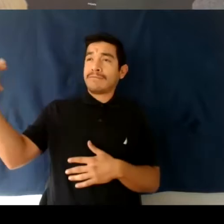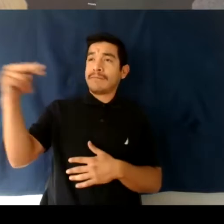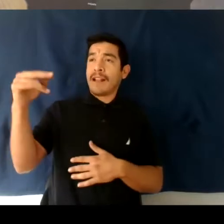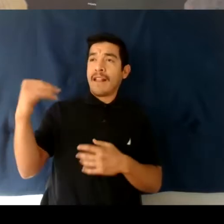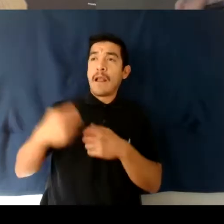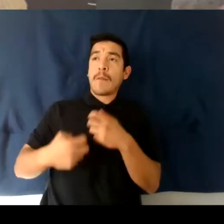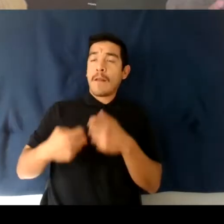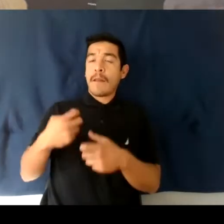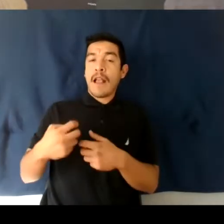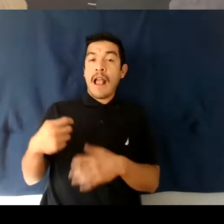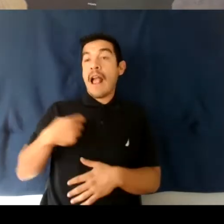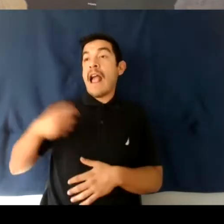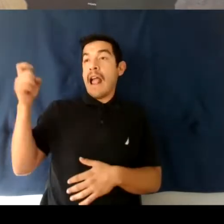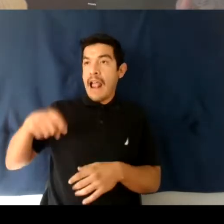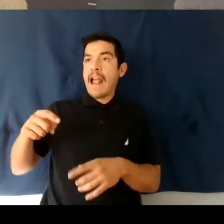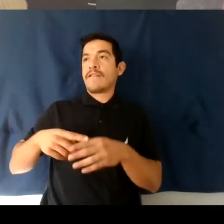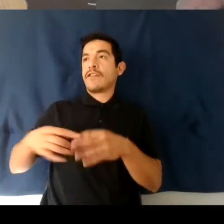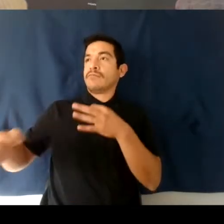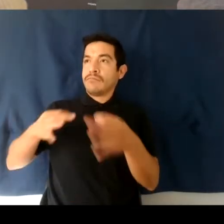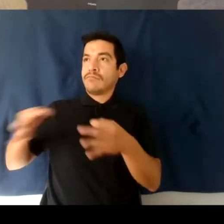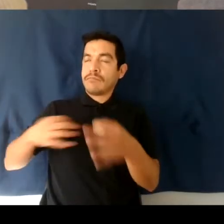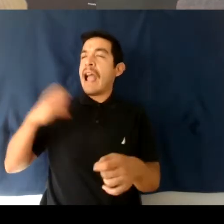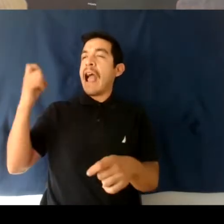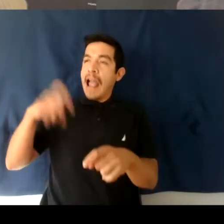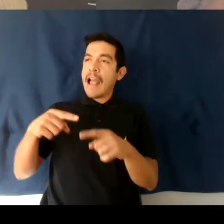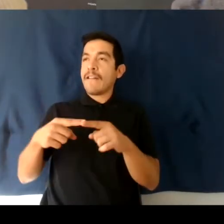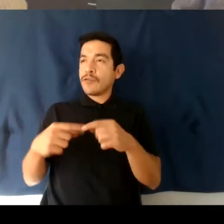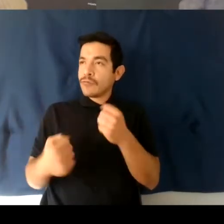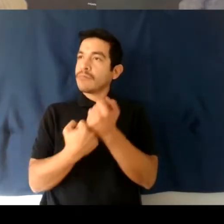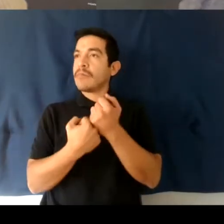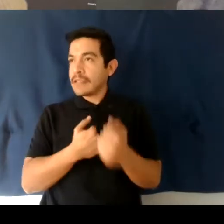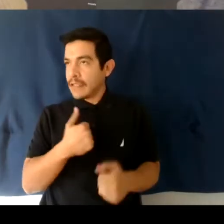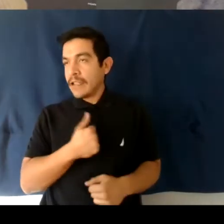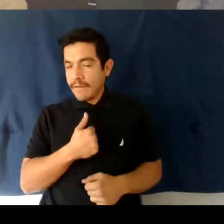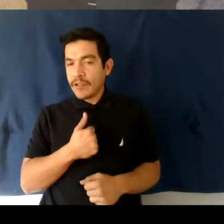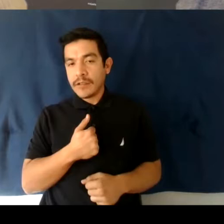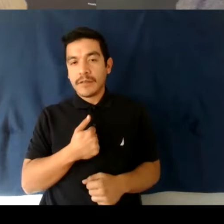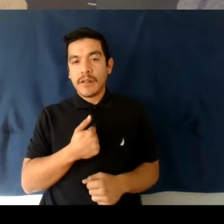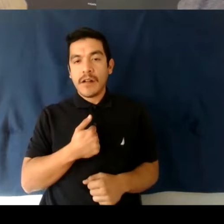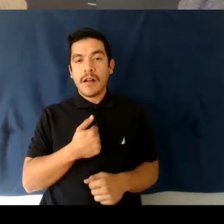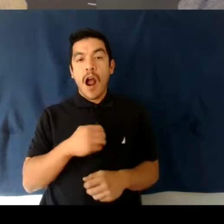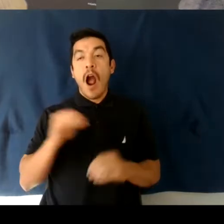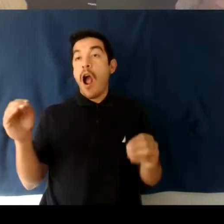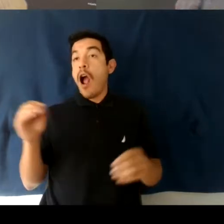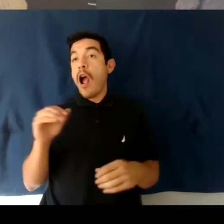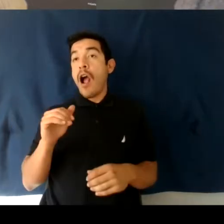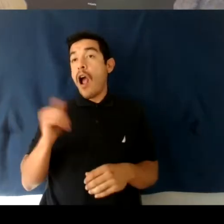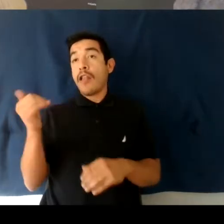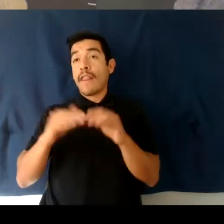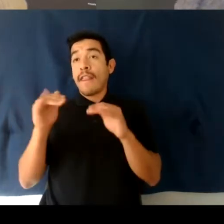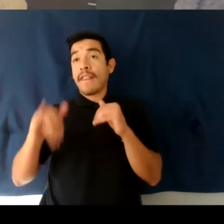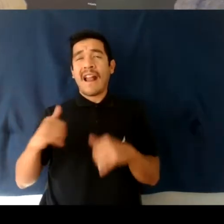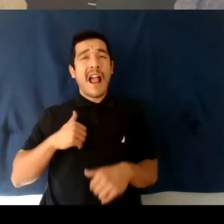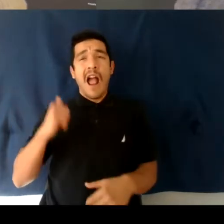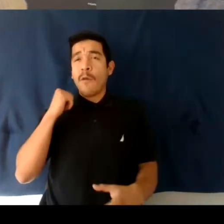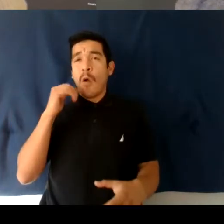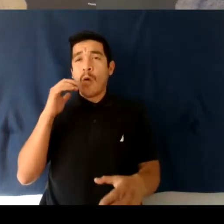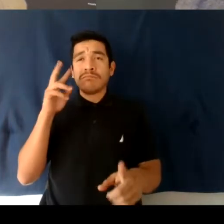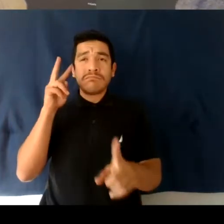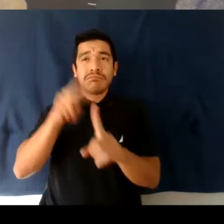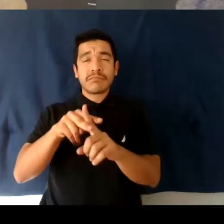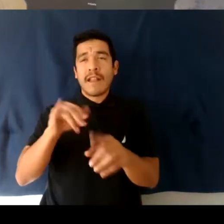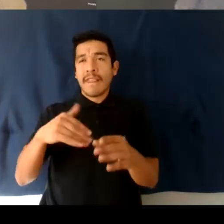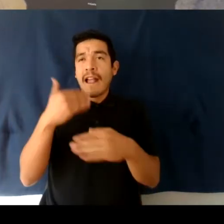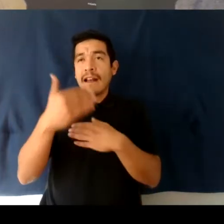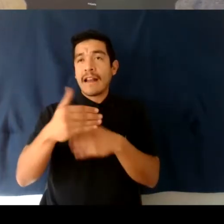So I have to say something because otherwise I'm not going to book that next modeling job. I am not going to get that next